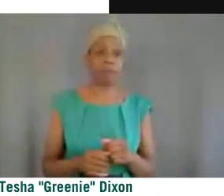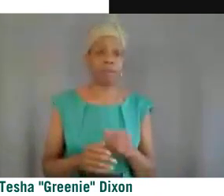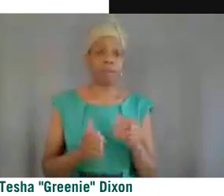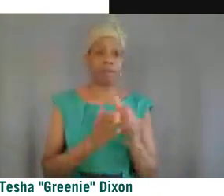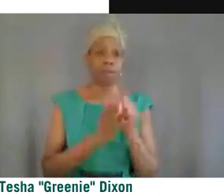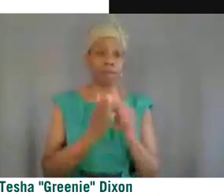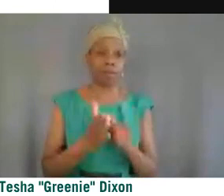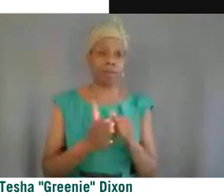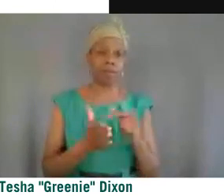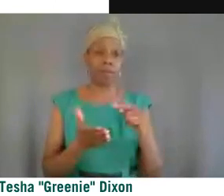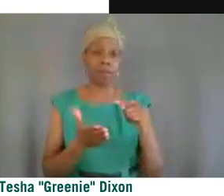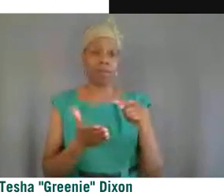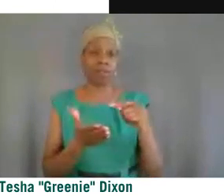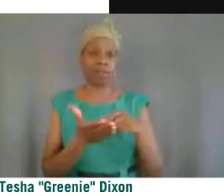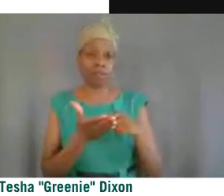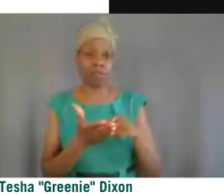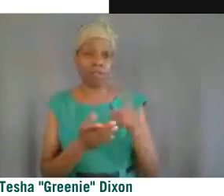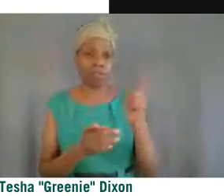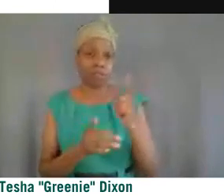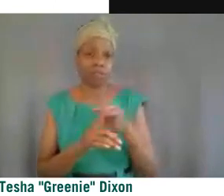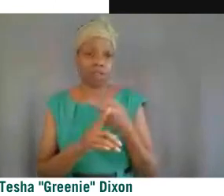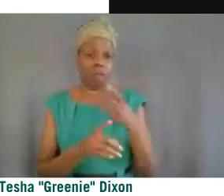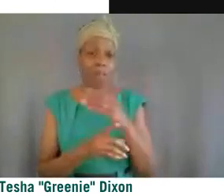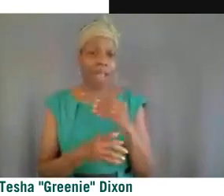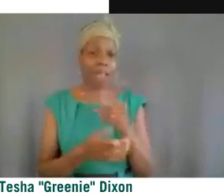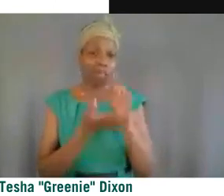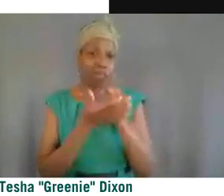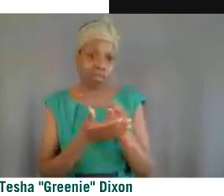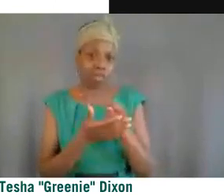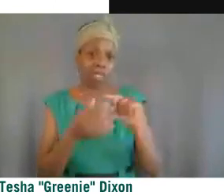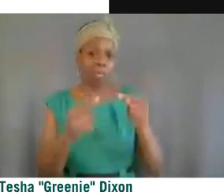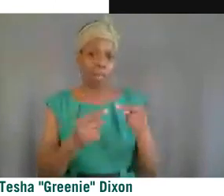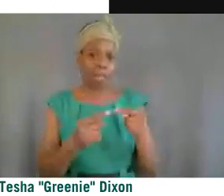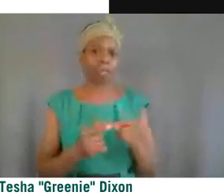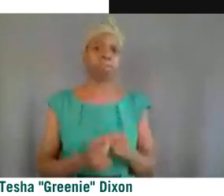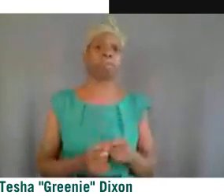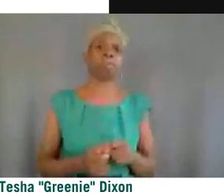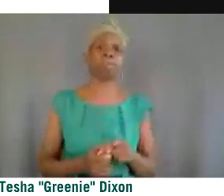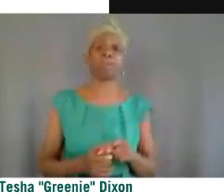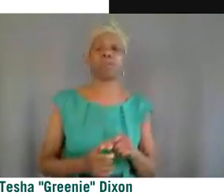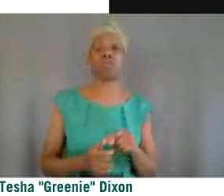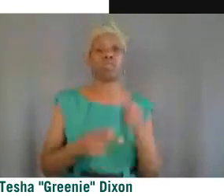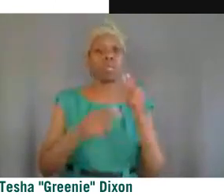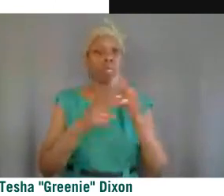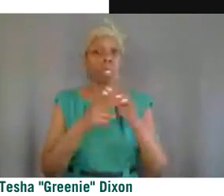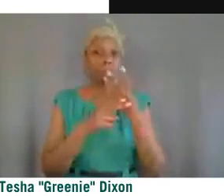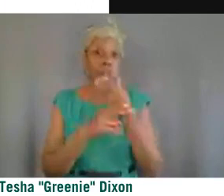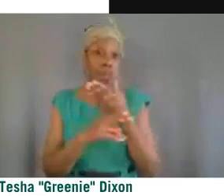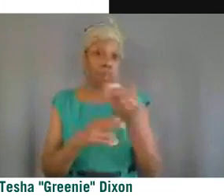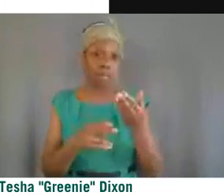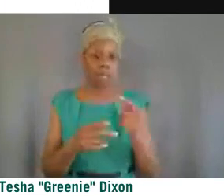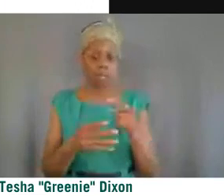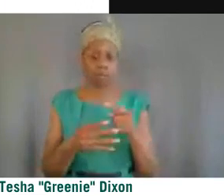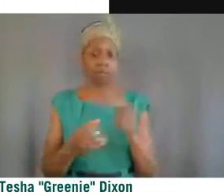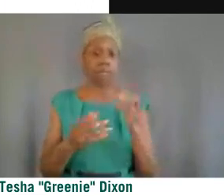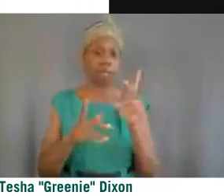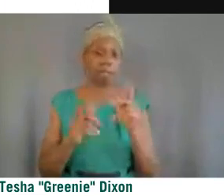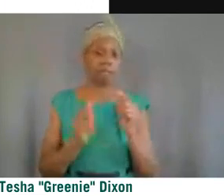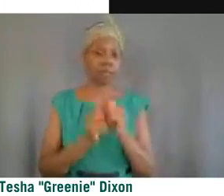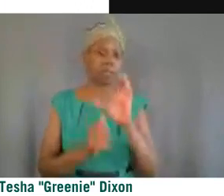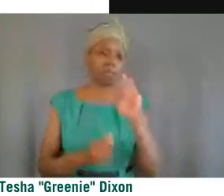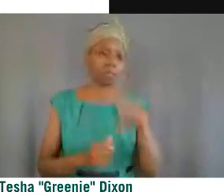source of the pain or treat the pain and so just to name a few things, a lot of patients with